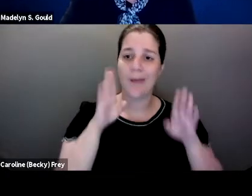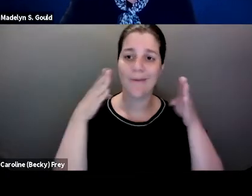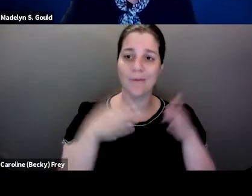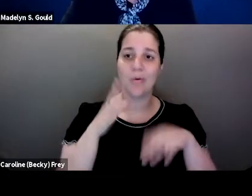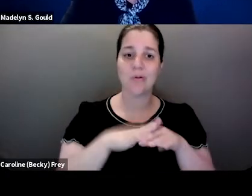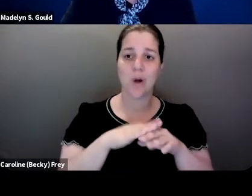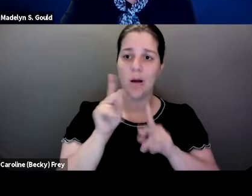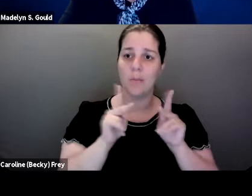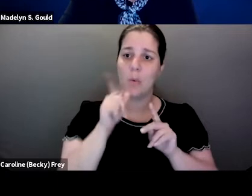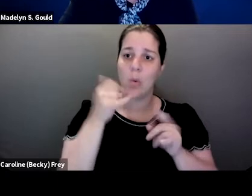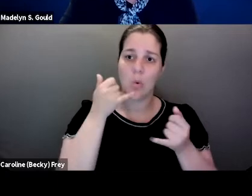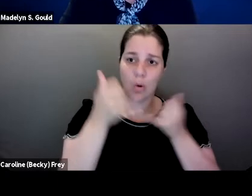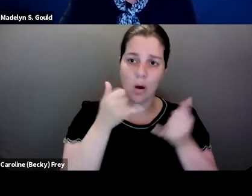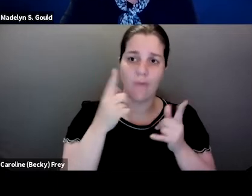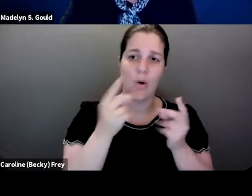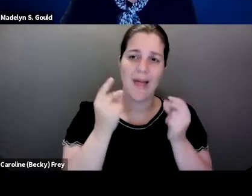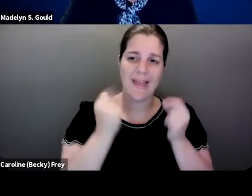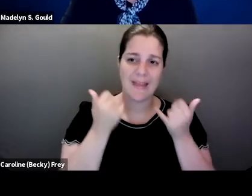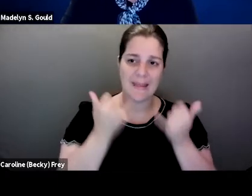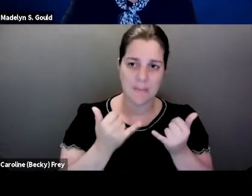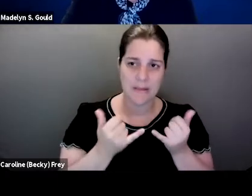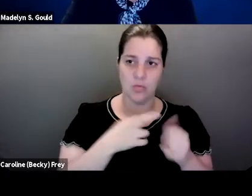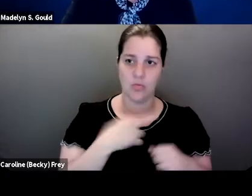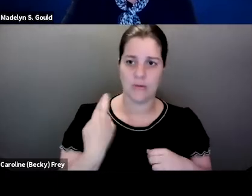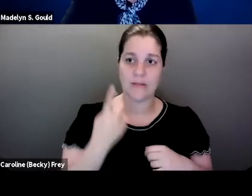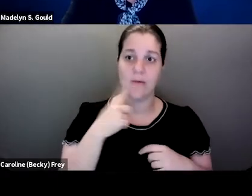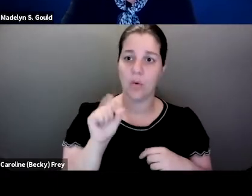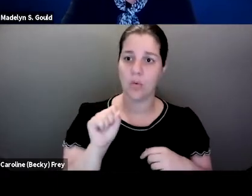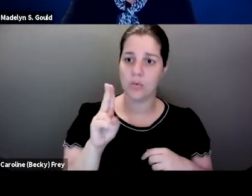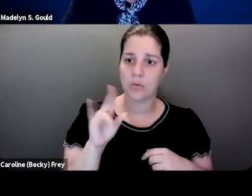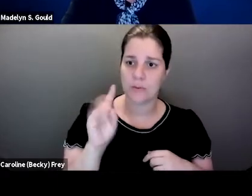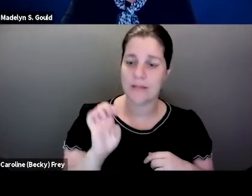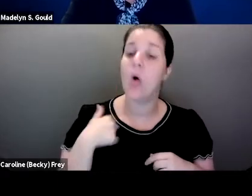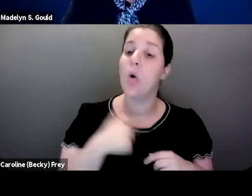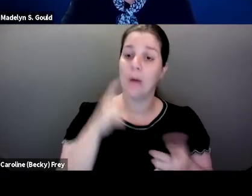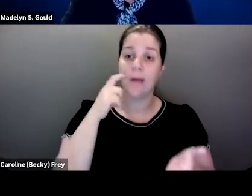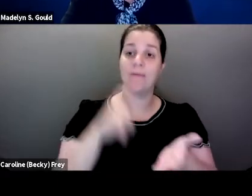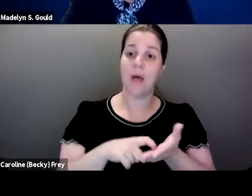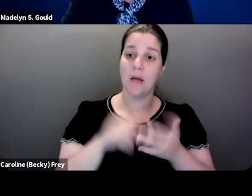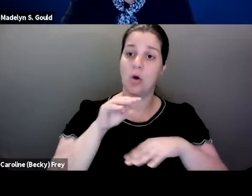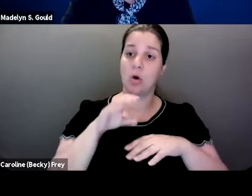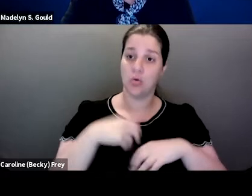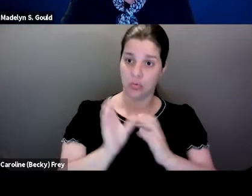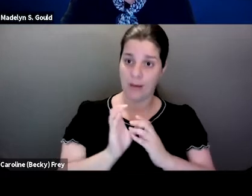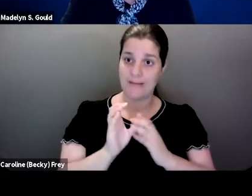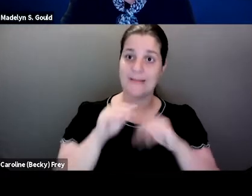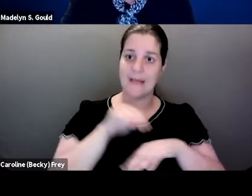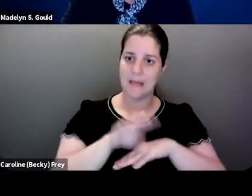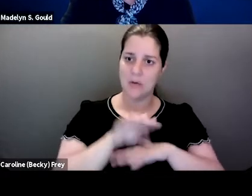of suicide. And we found that crisis counselors are able to secure the